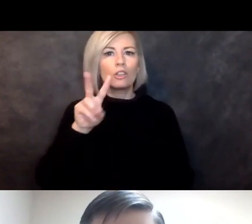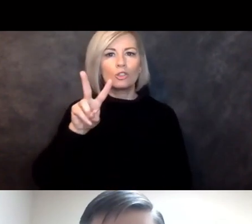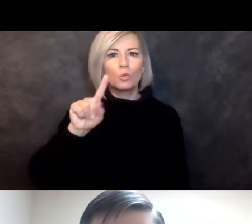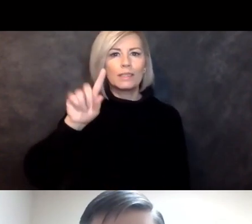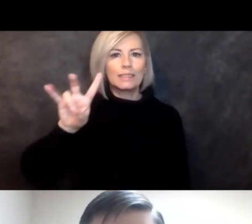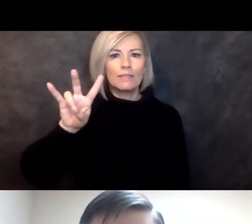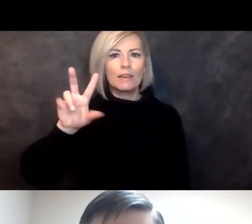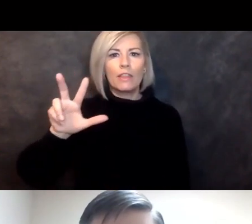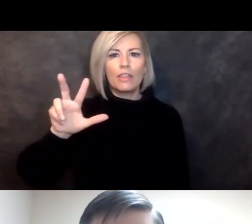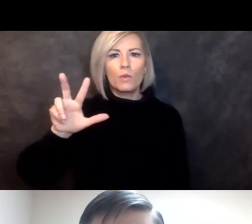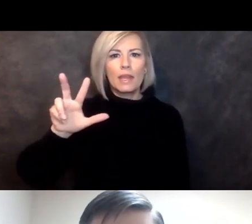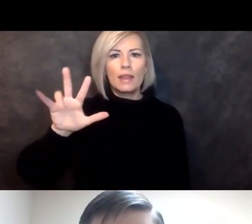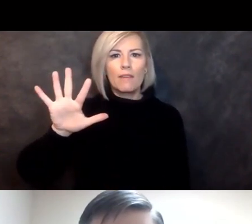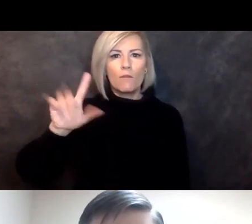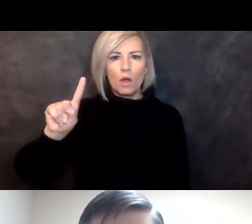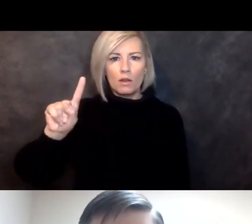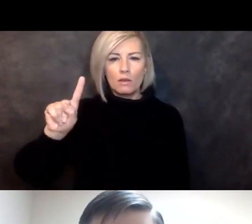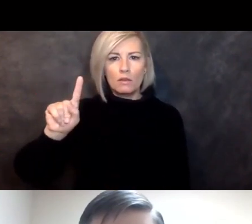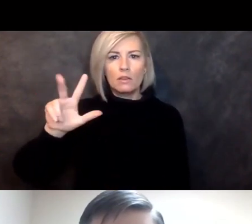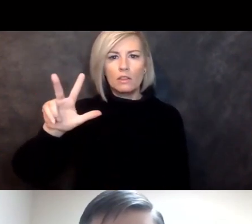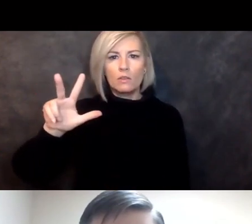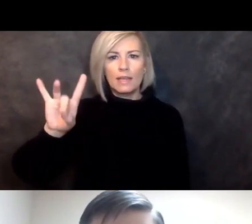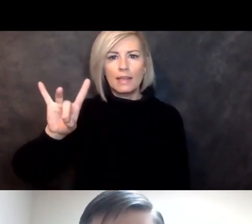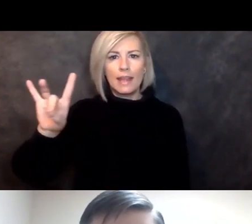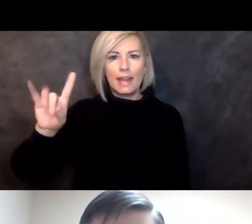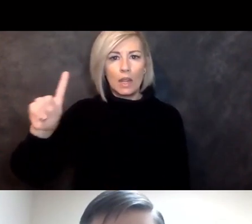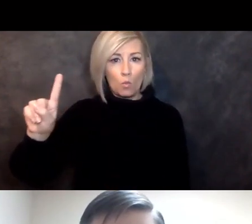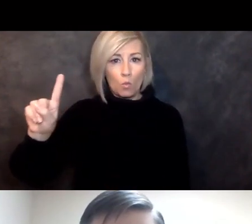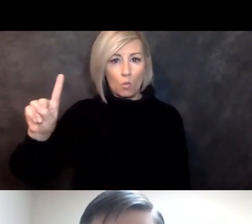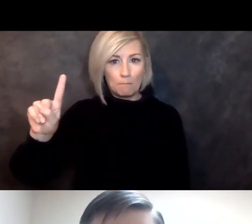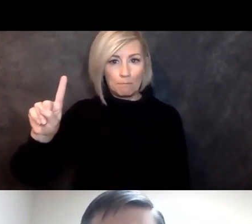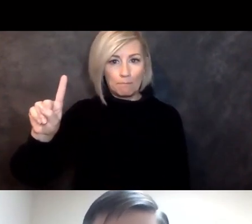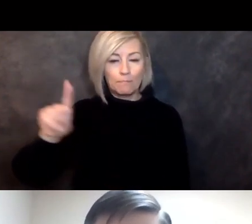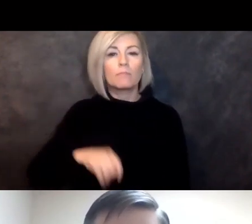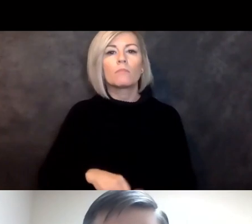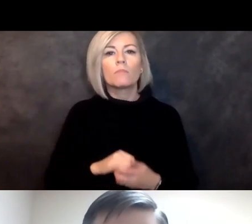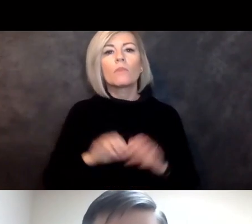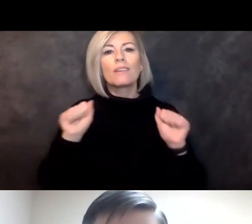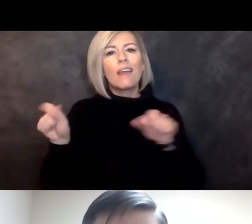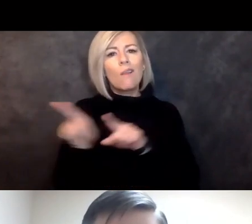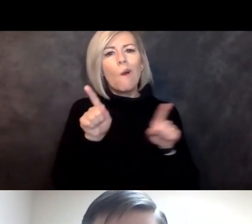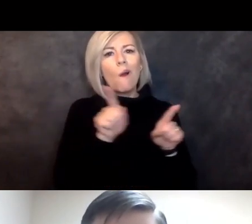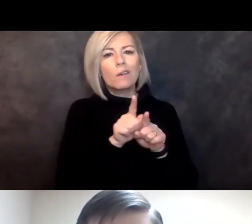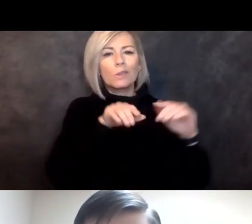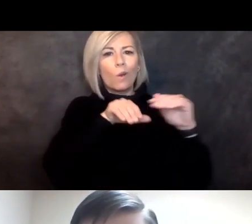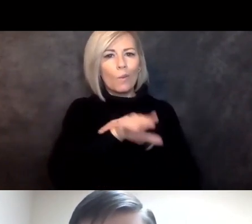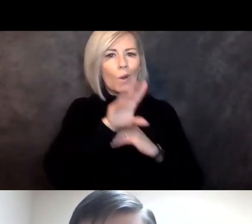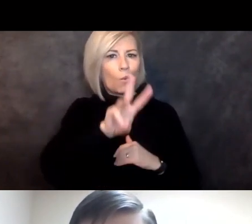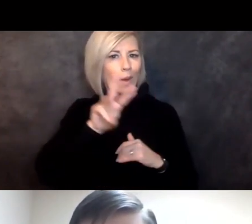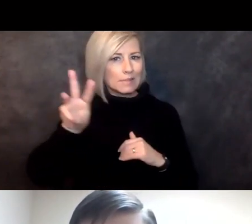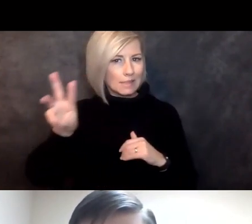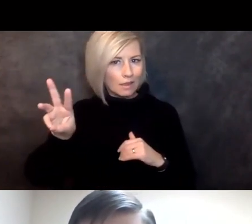-351-3881. They can also go to our website,